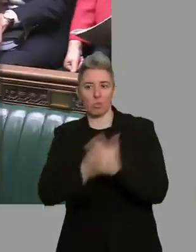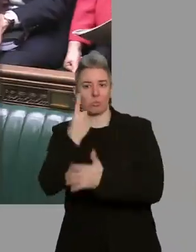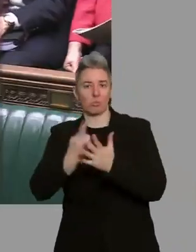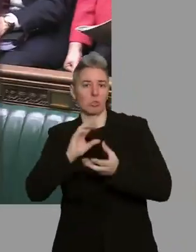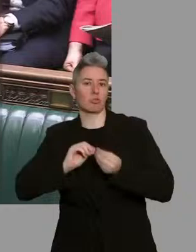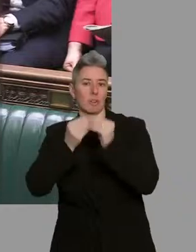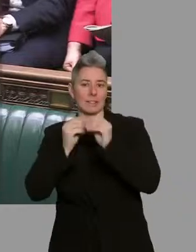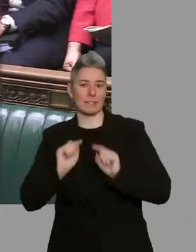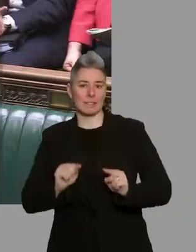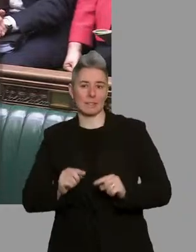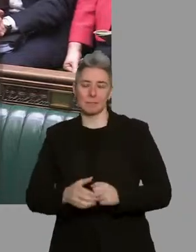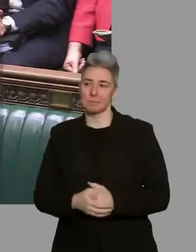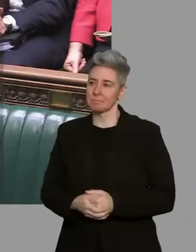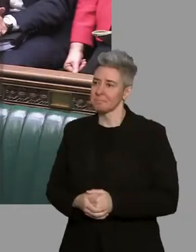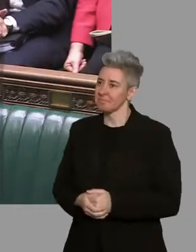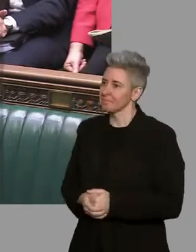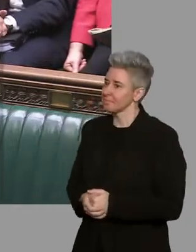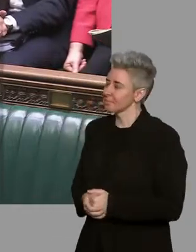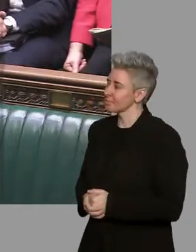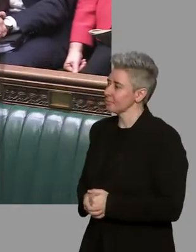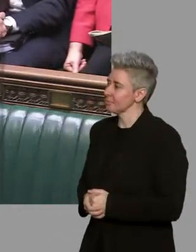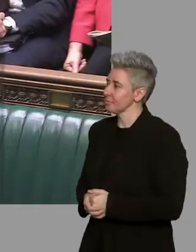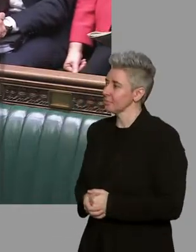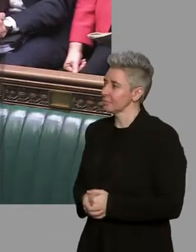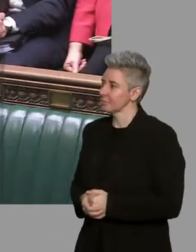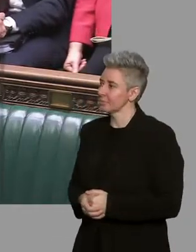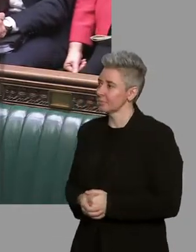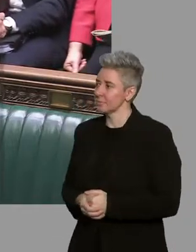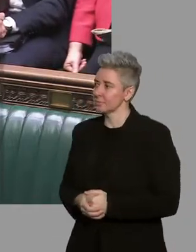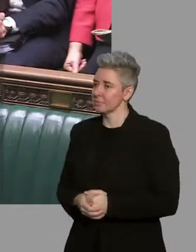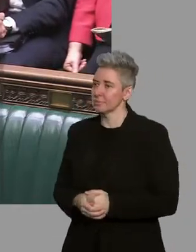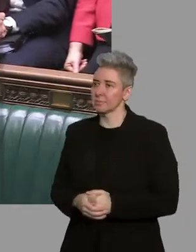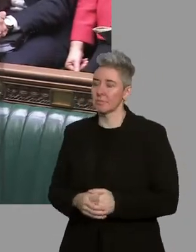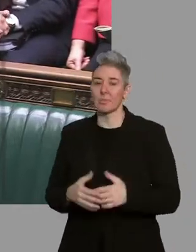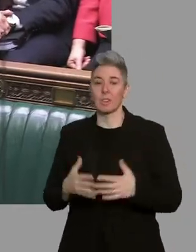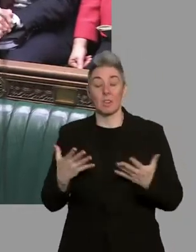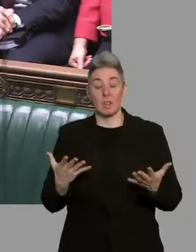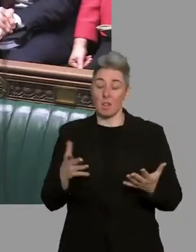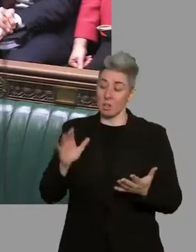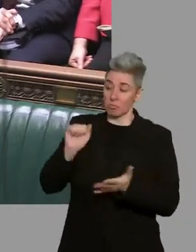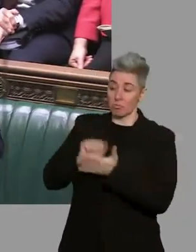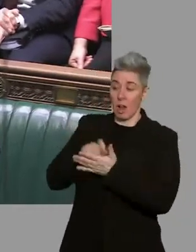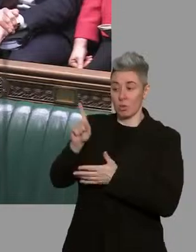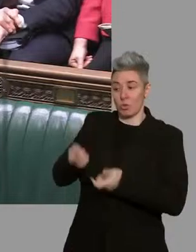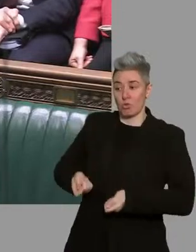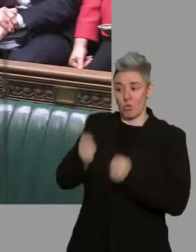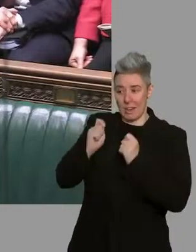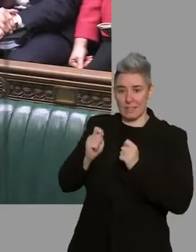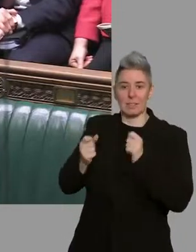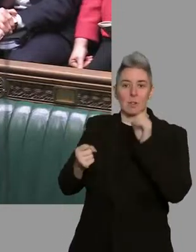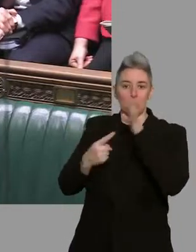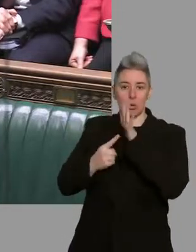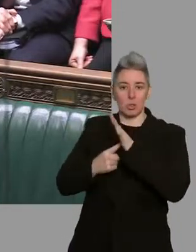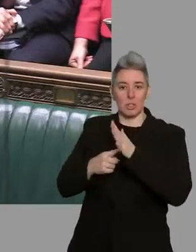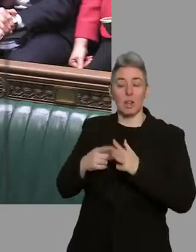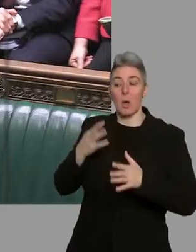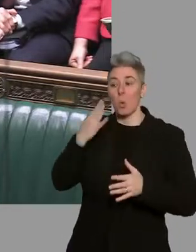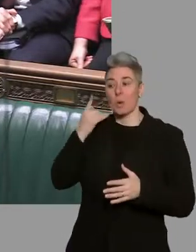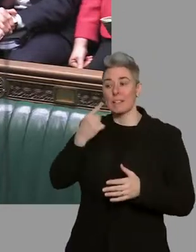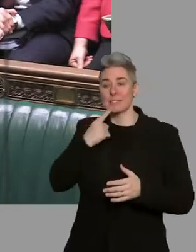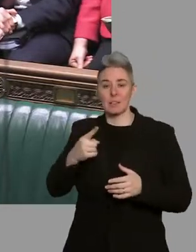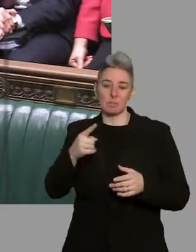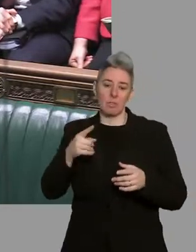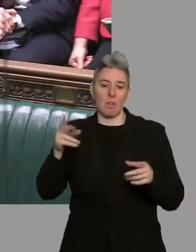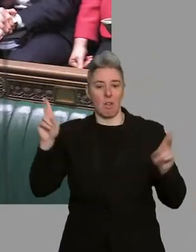Mr. Speaker, he's right to raise this important issue, and I have to say, when he said there were cuts to polices and somebody said boring, I